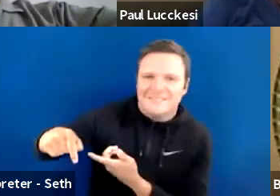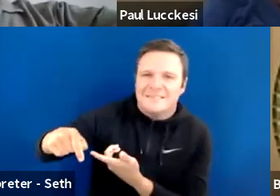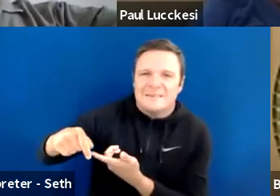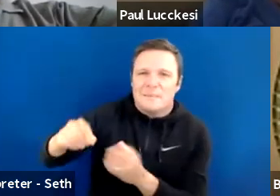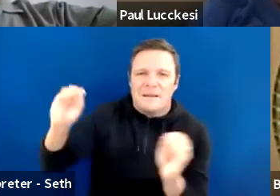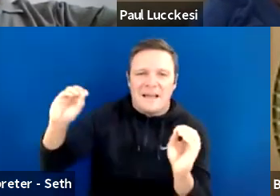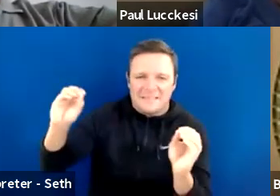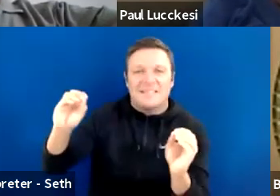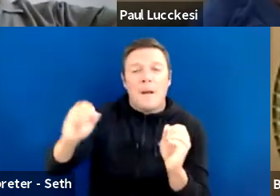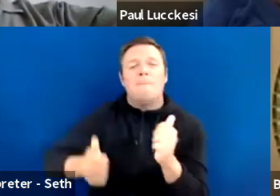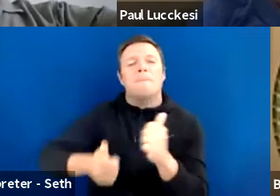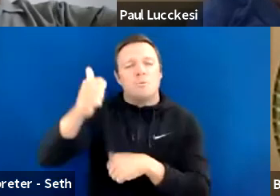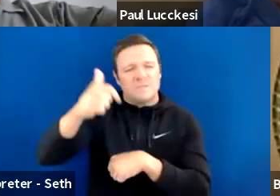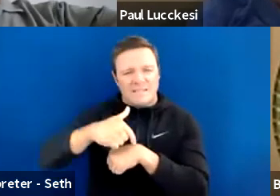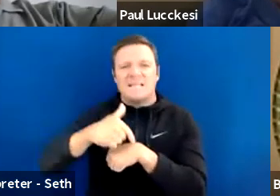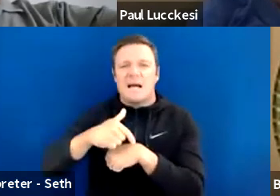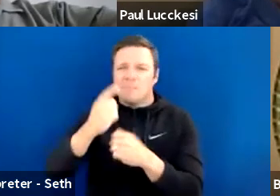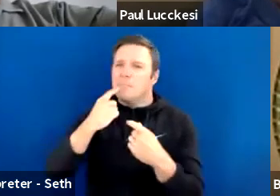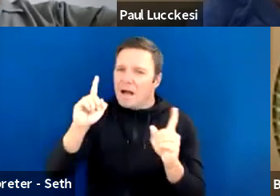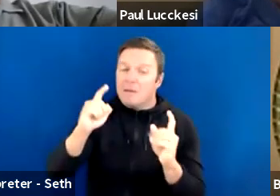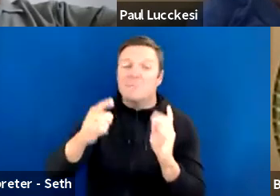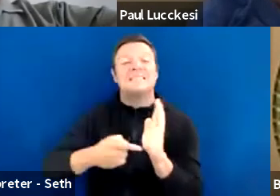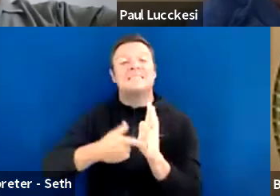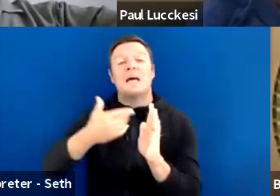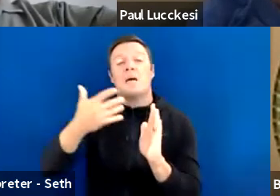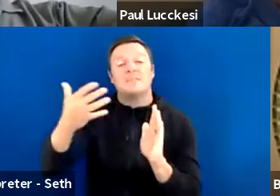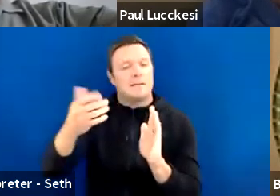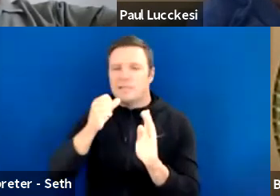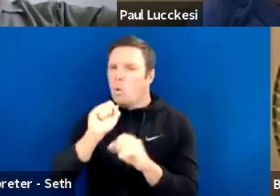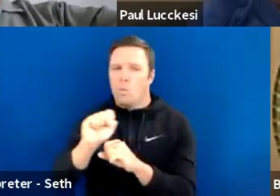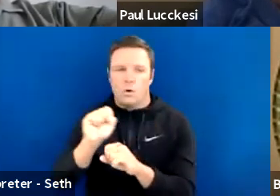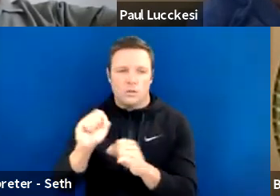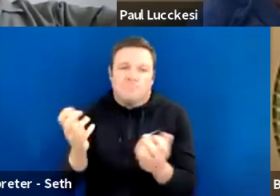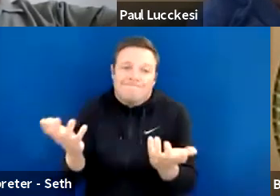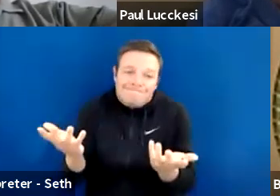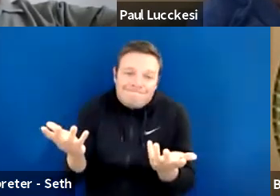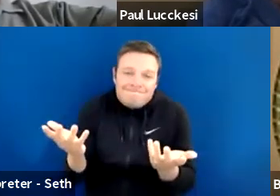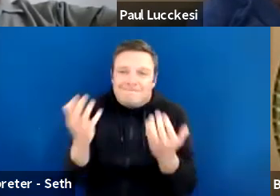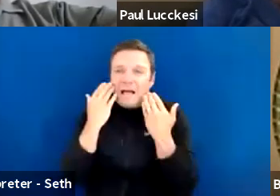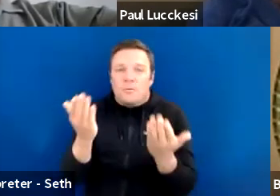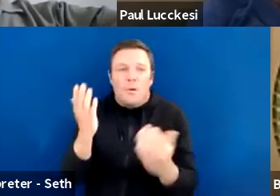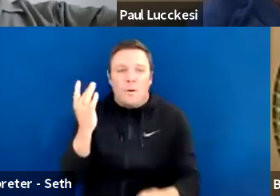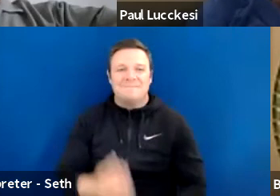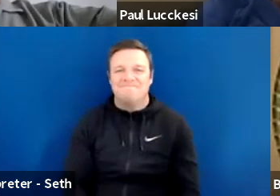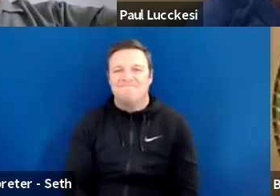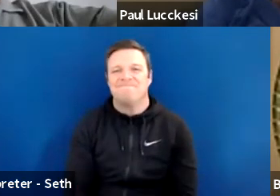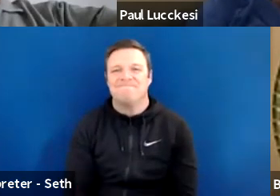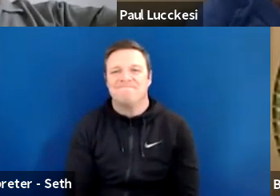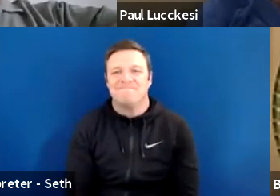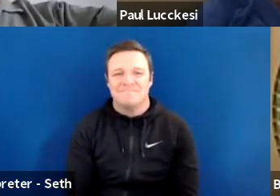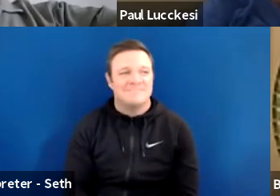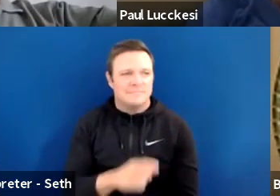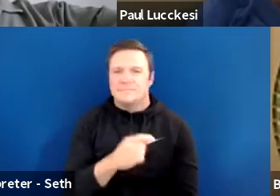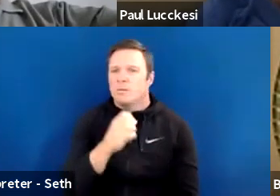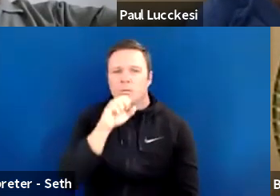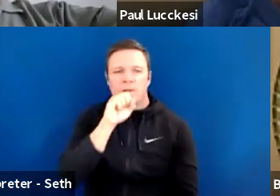time it works just fine, but there's instances where for whatever reason, at least on Zoom, it just doesn't work. We love